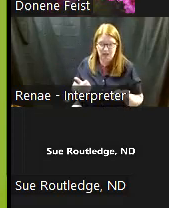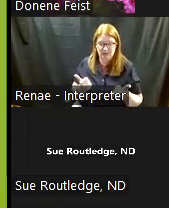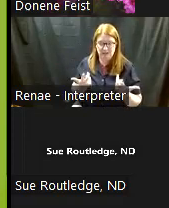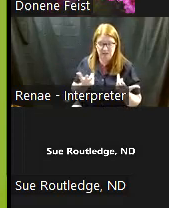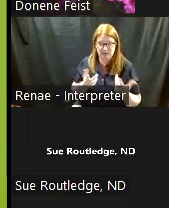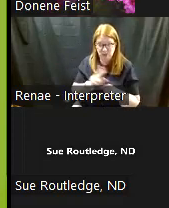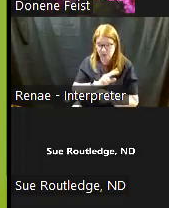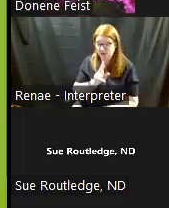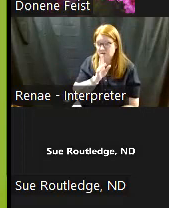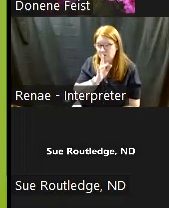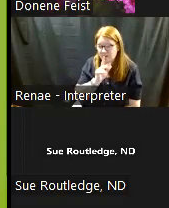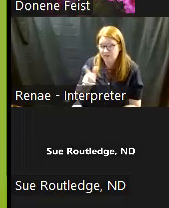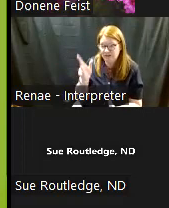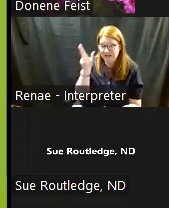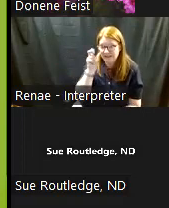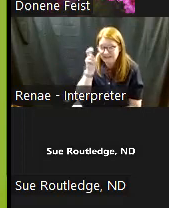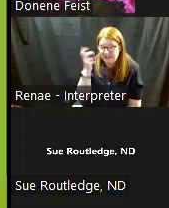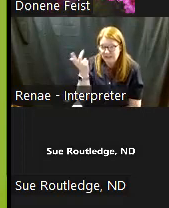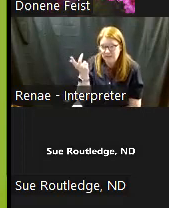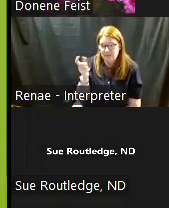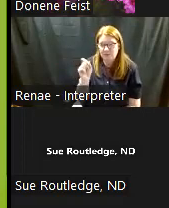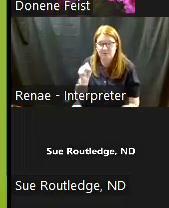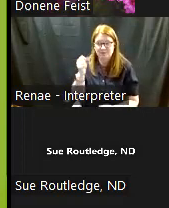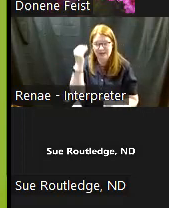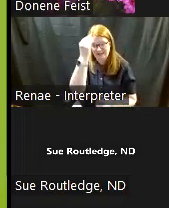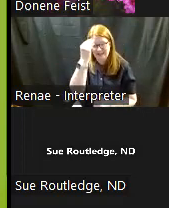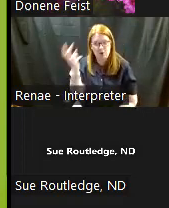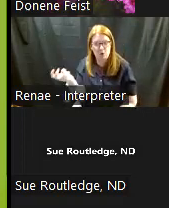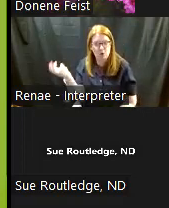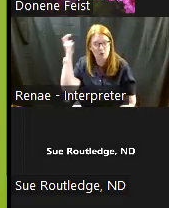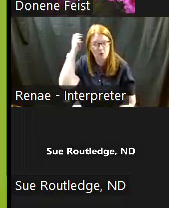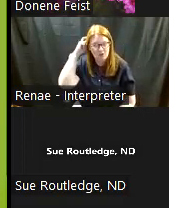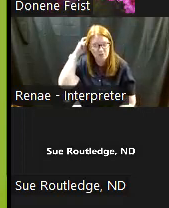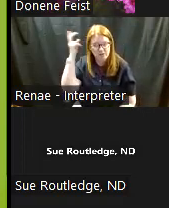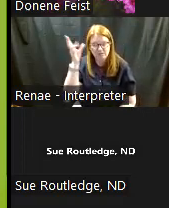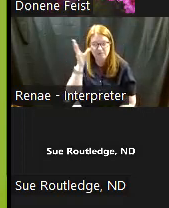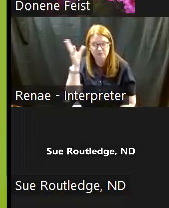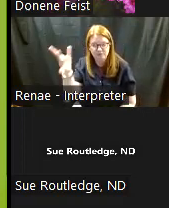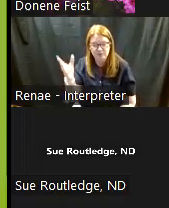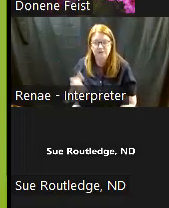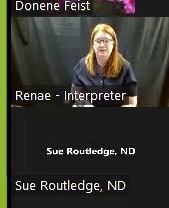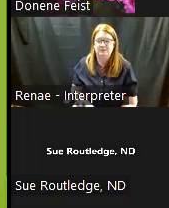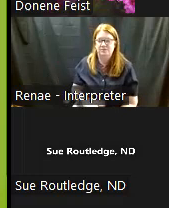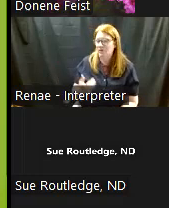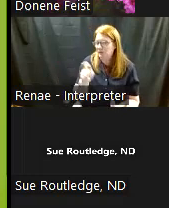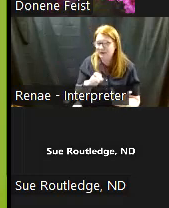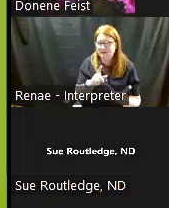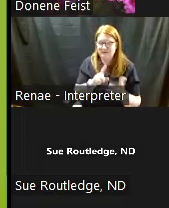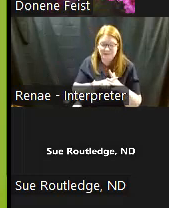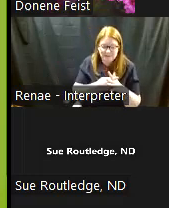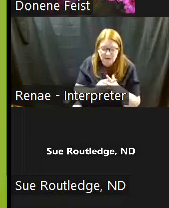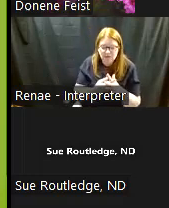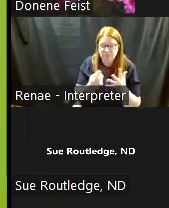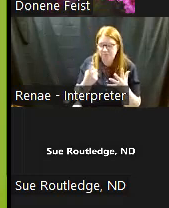spoken language and listening, we're probably going to have to think about cochlear implants down the road. We've got to start with a trial period anyway, make sure that we're